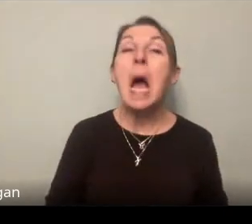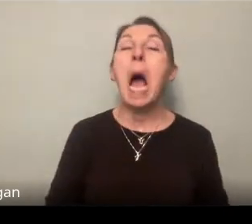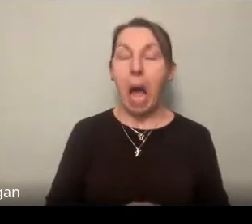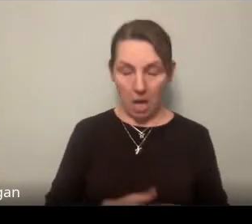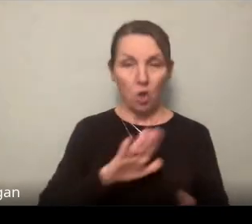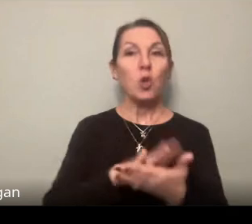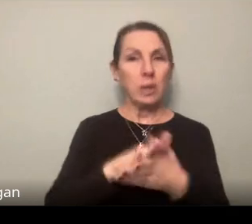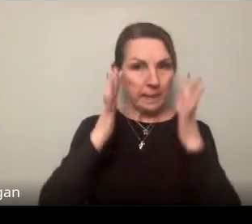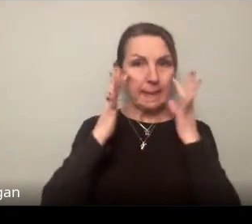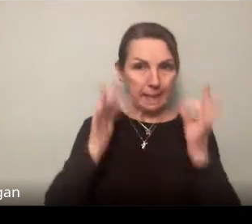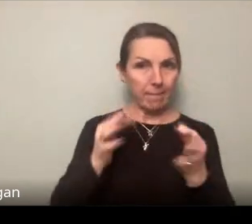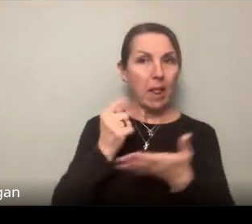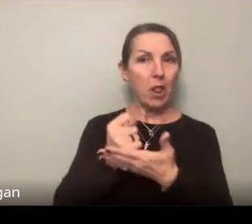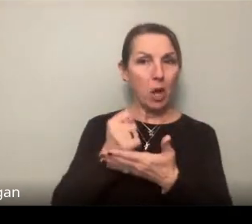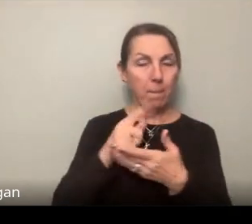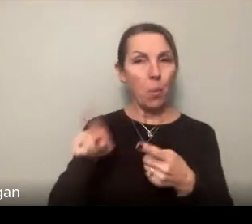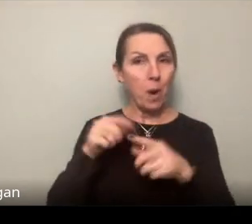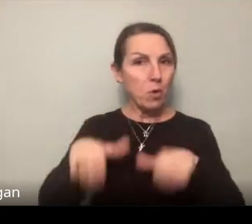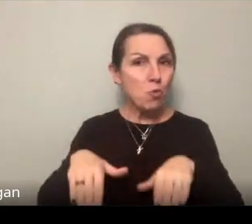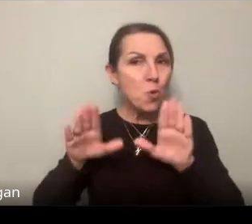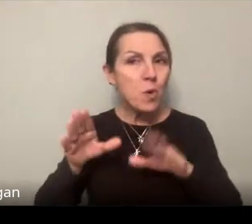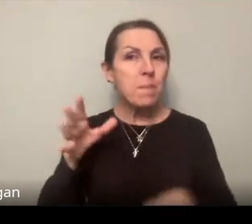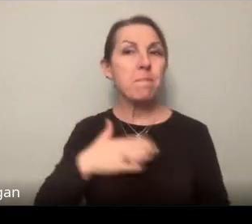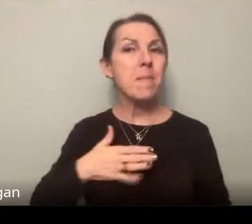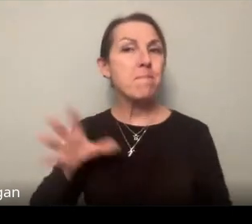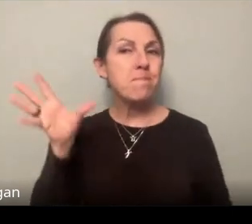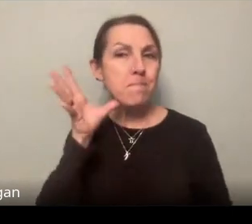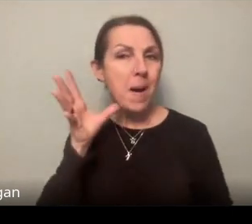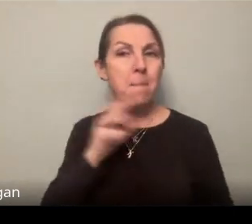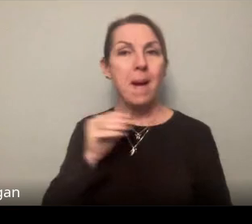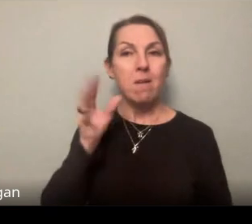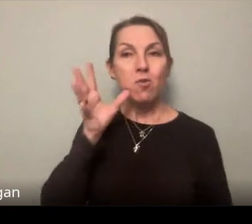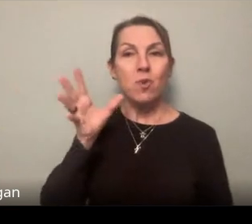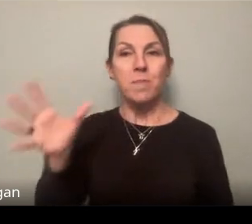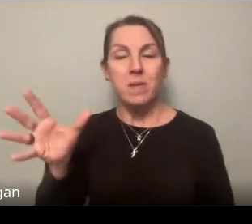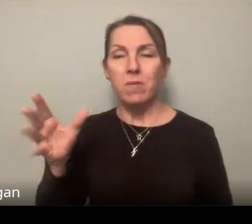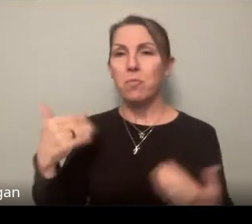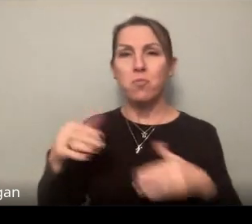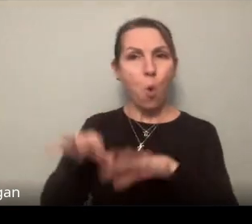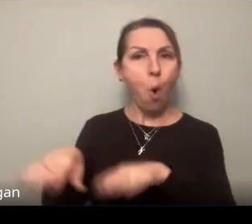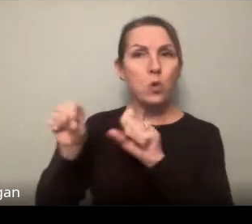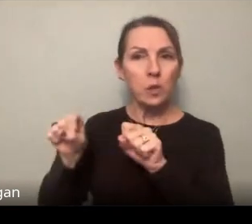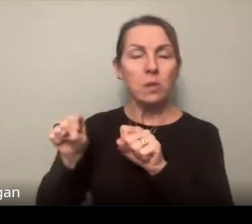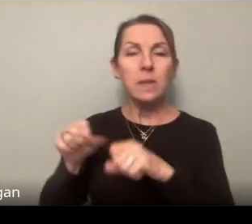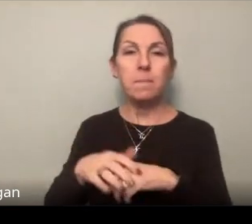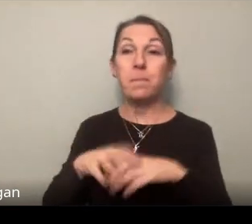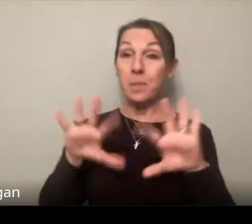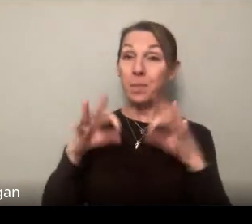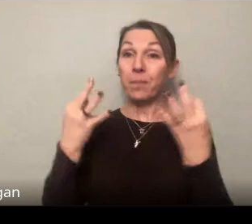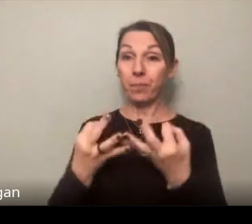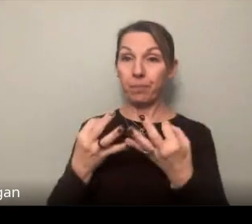is definitely therapeutic for me growing up. My mom and my grandmother were like big hosts in our family. They